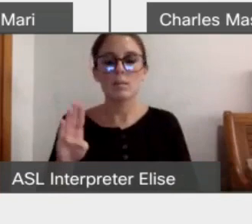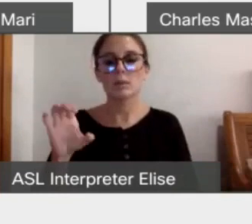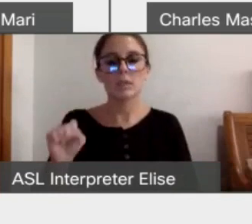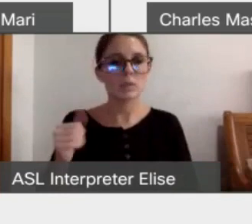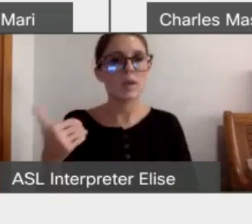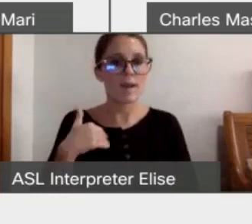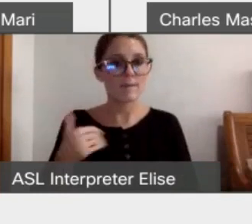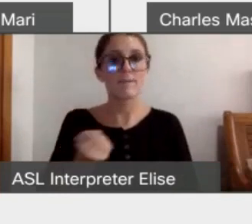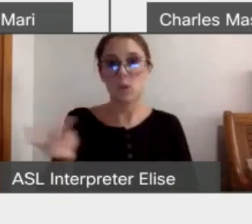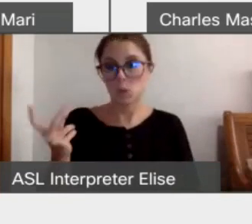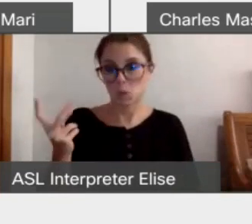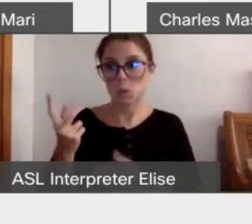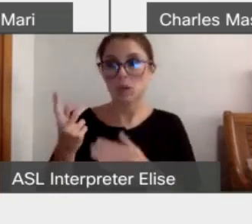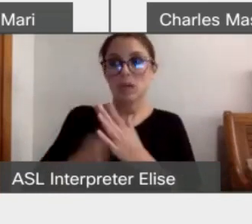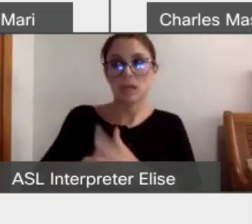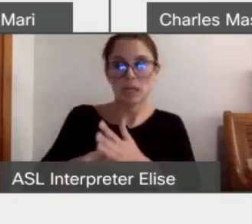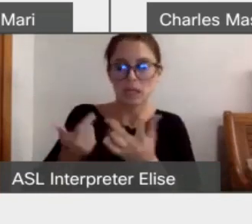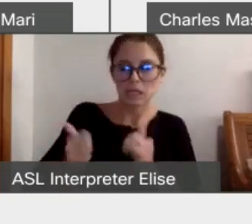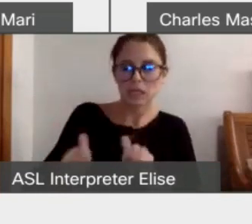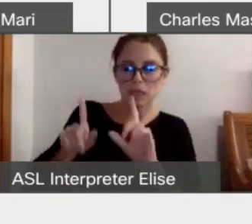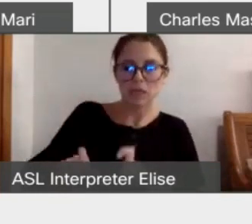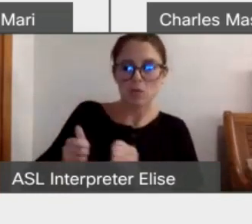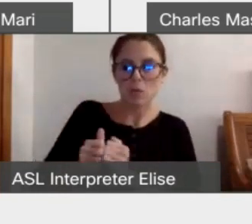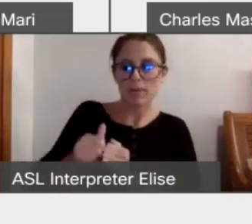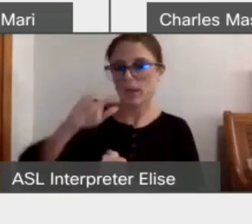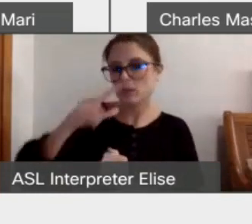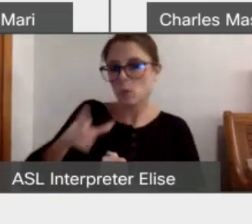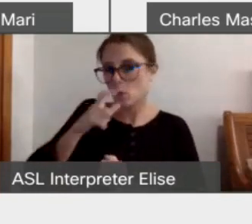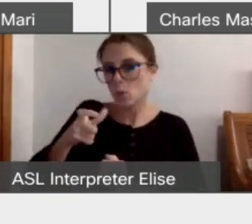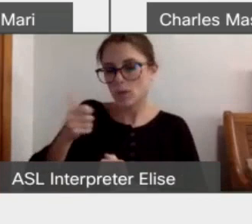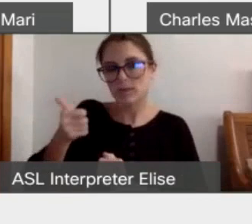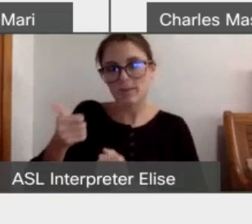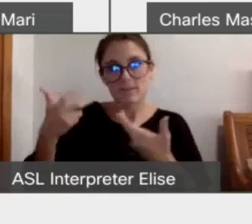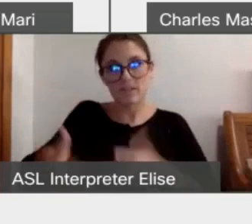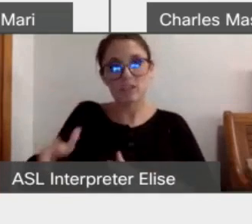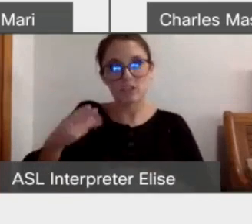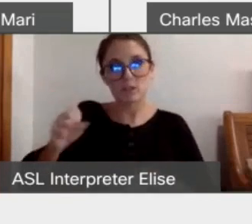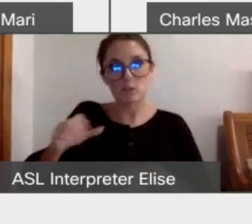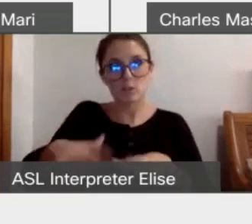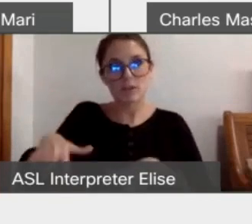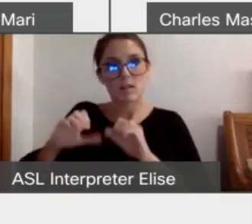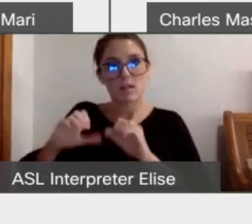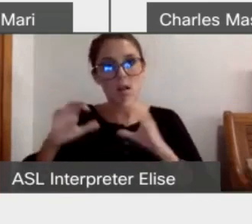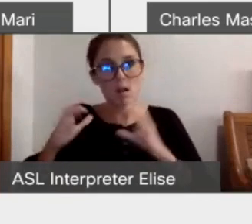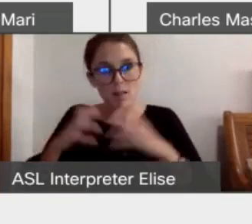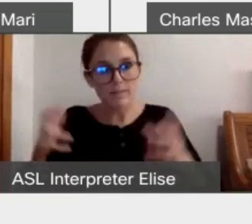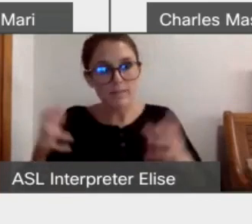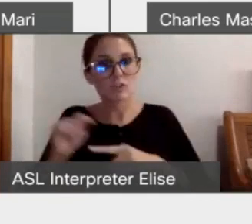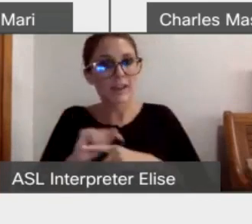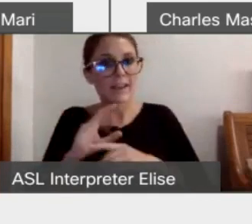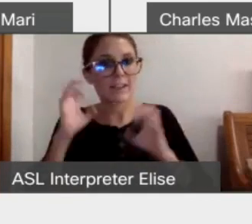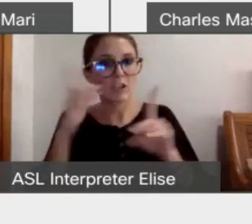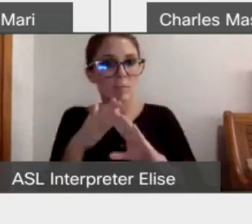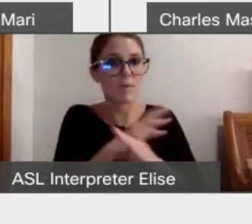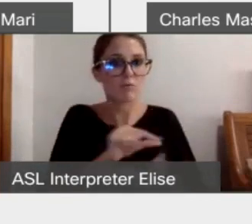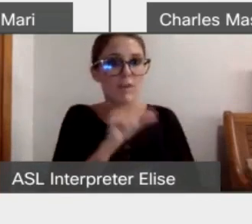some BOCES to be getting kids, who are completing high school, to be doing a lot of the training and the education ahead of time, and